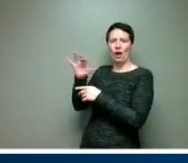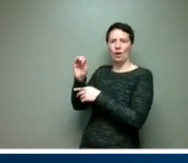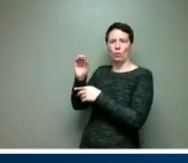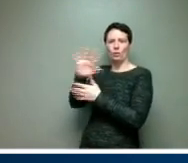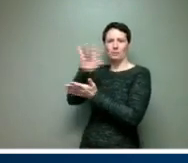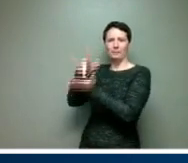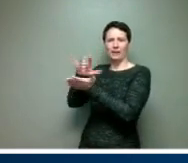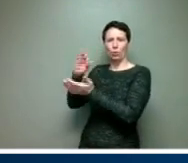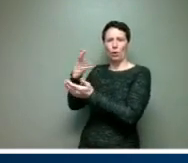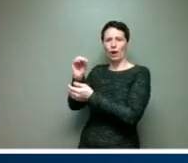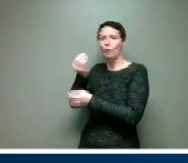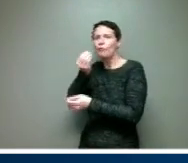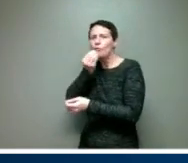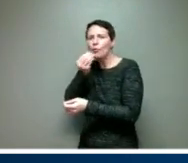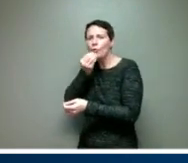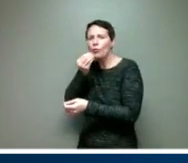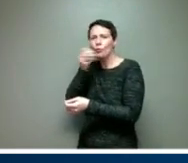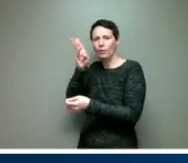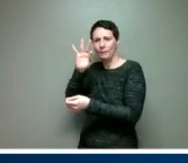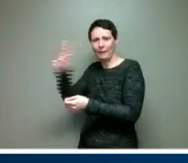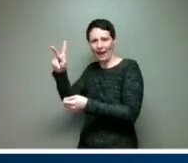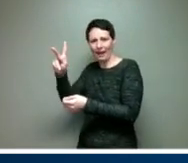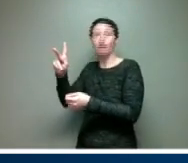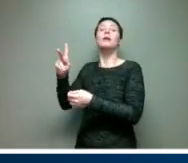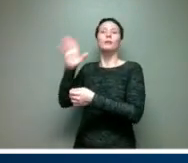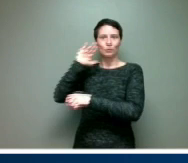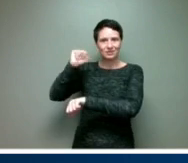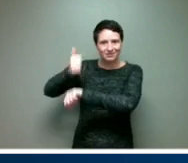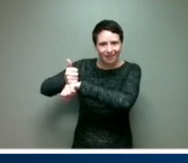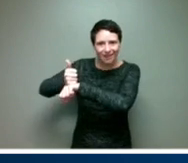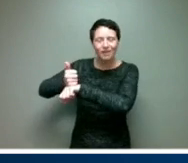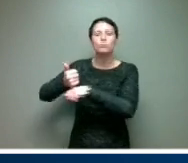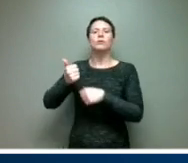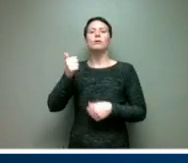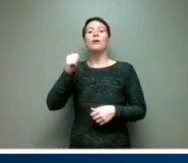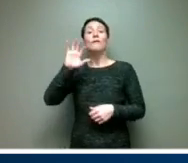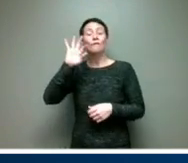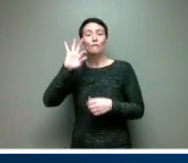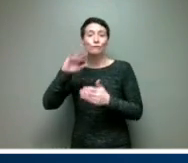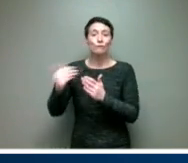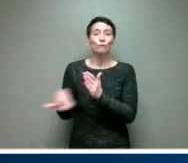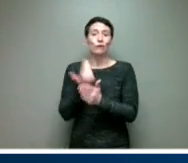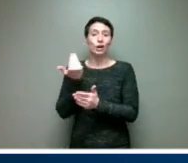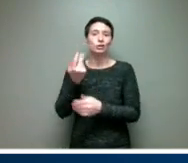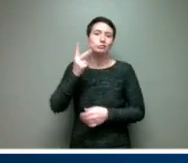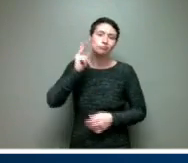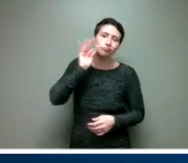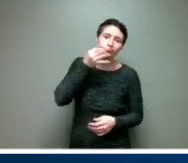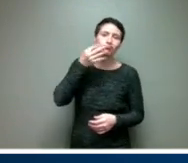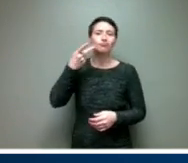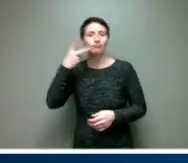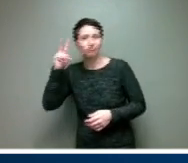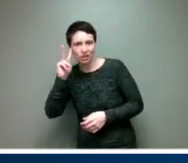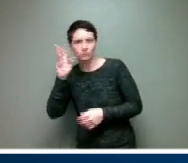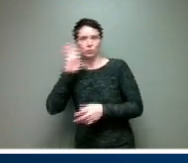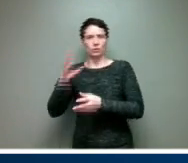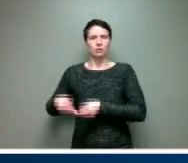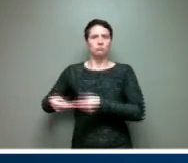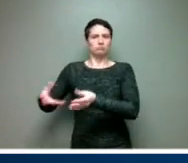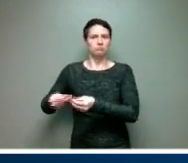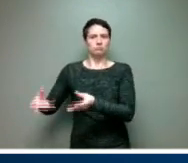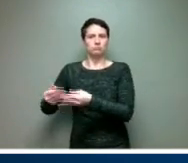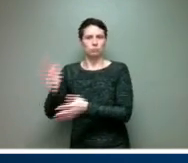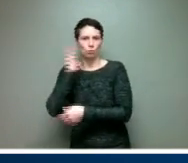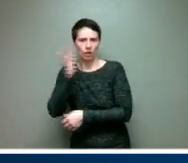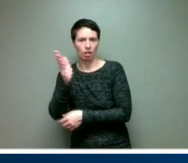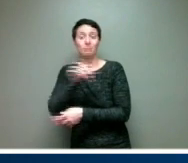providing fresh produce for families. And we will also have the Children's Hunger Alliance. They will